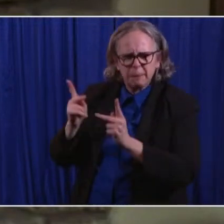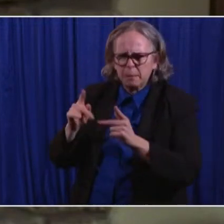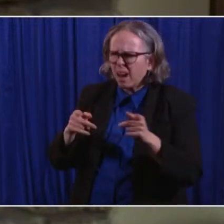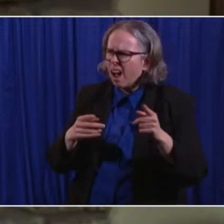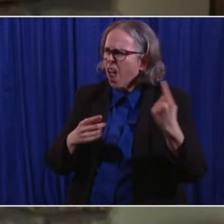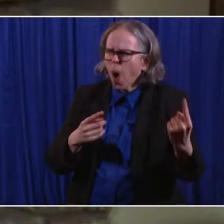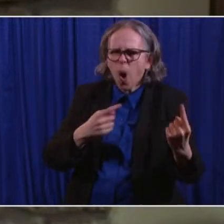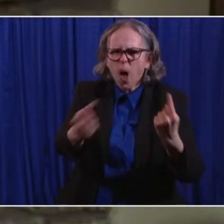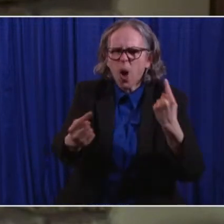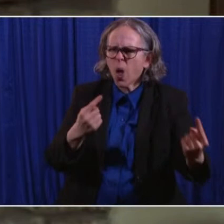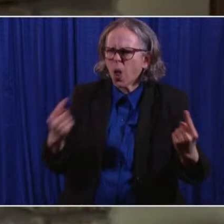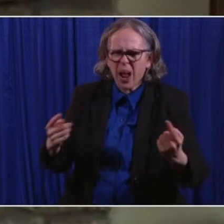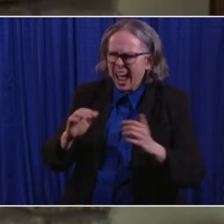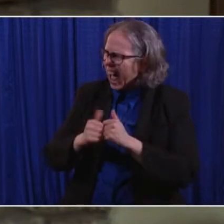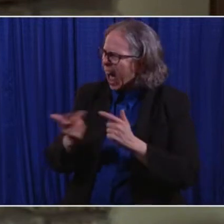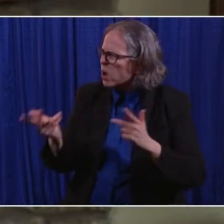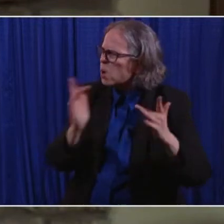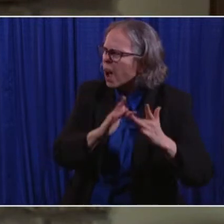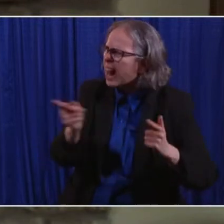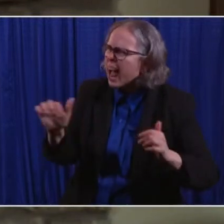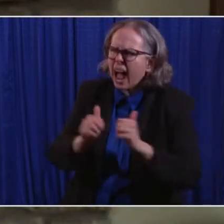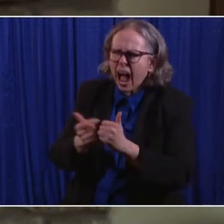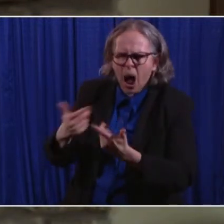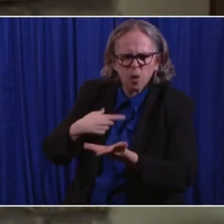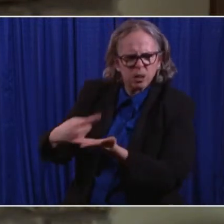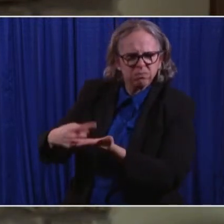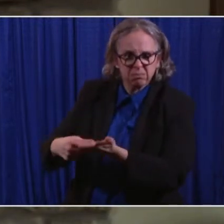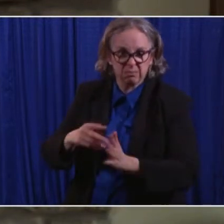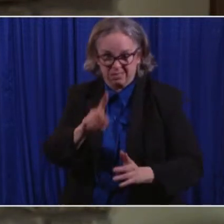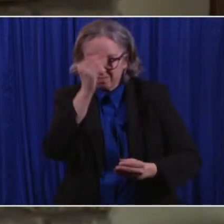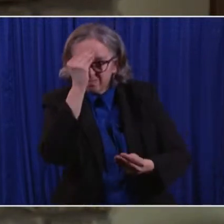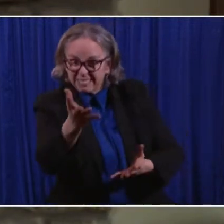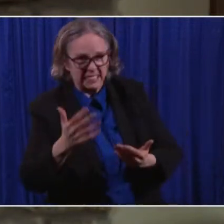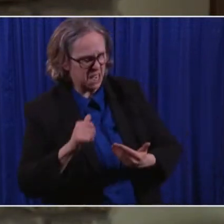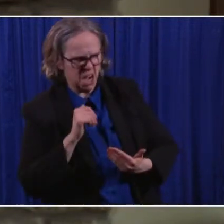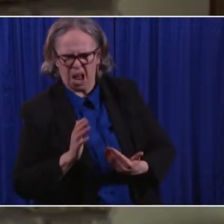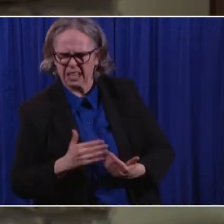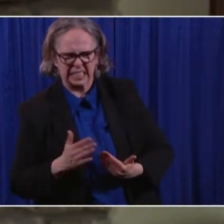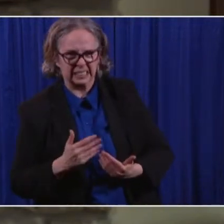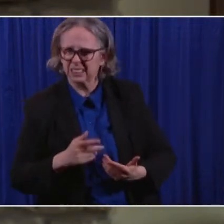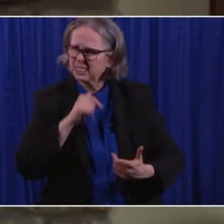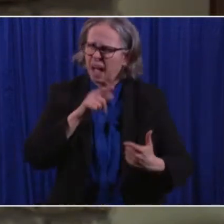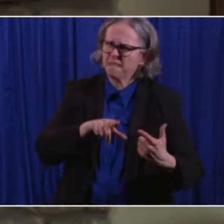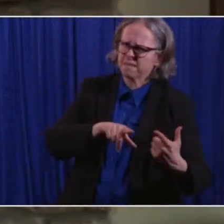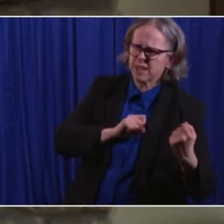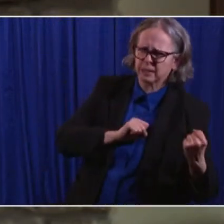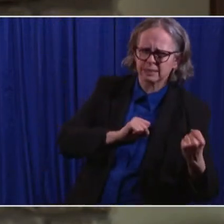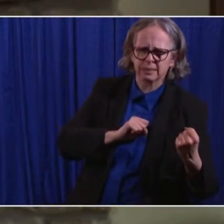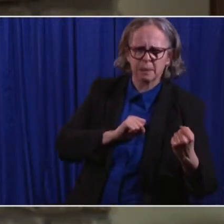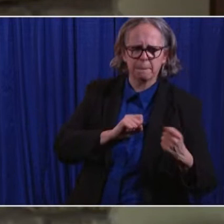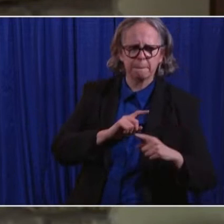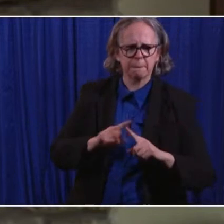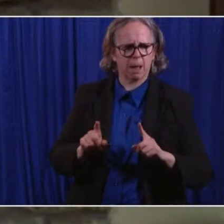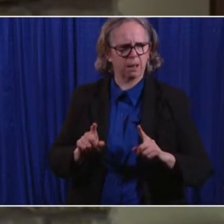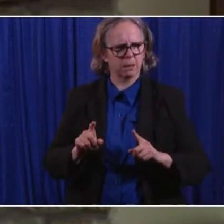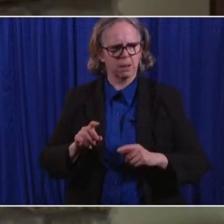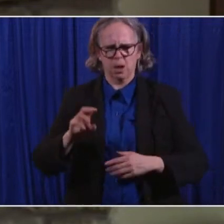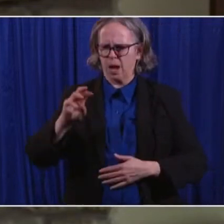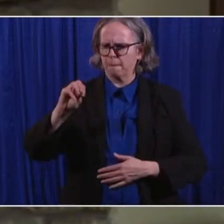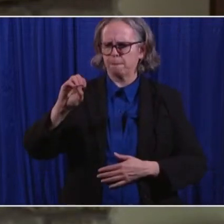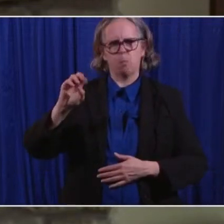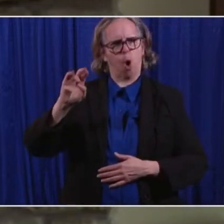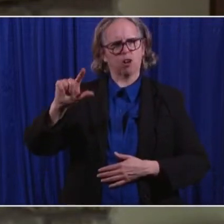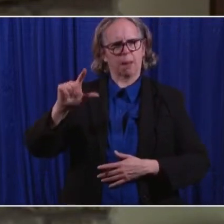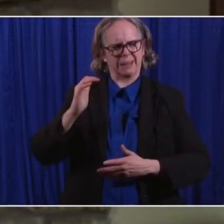not fast, but we have a moral obligation to get this vaccine in the arms of every single citizen in Ohio who want